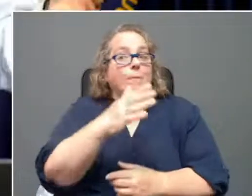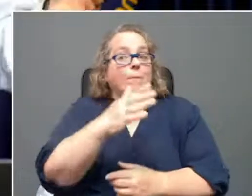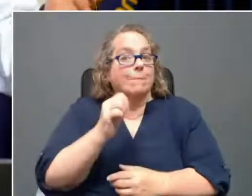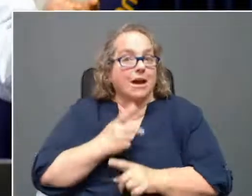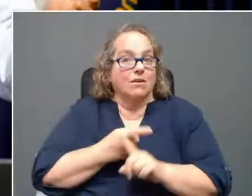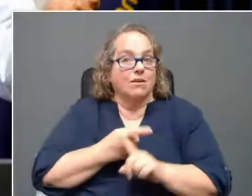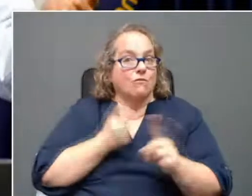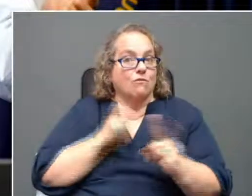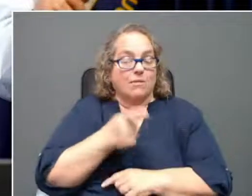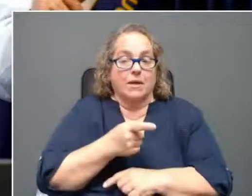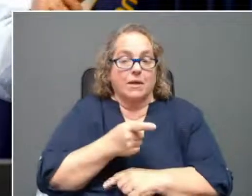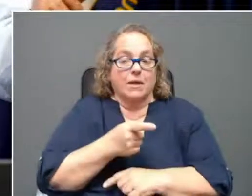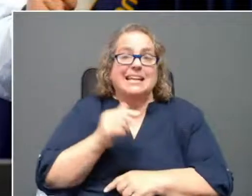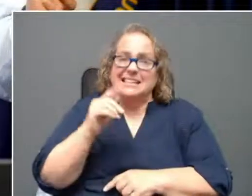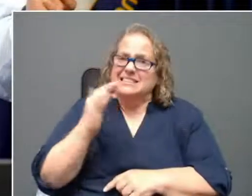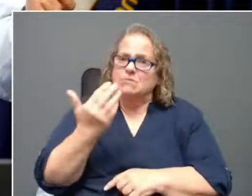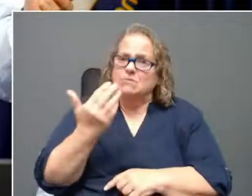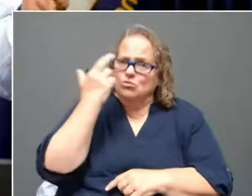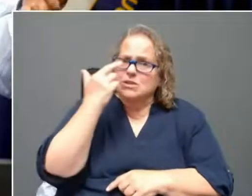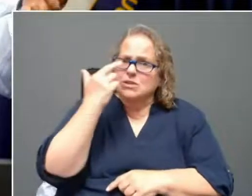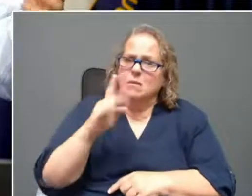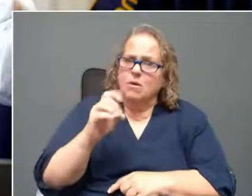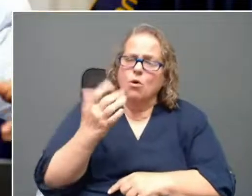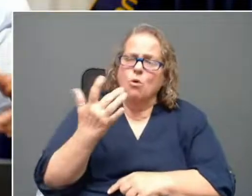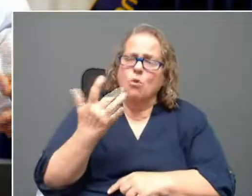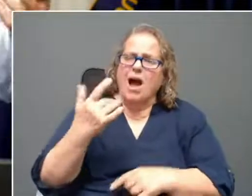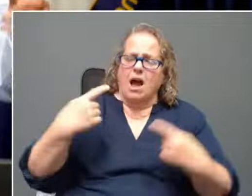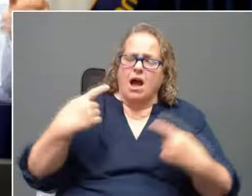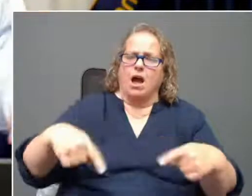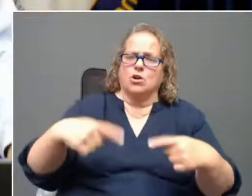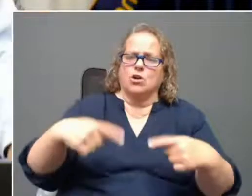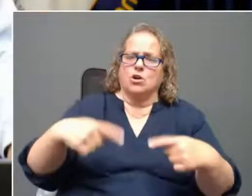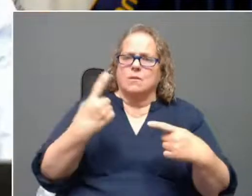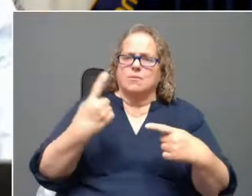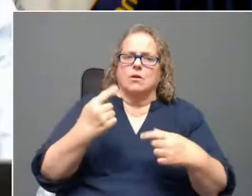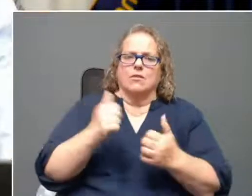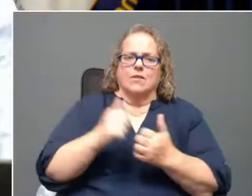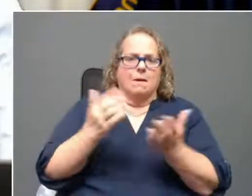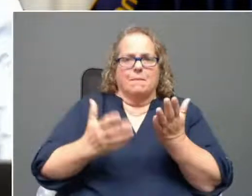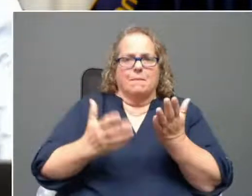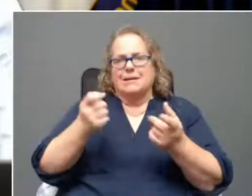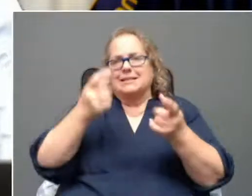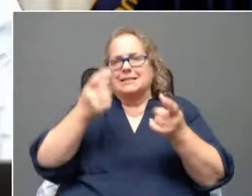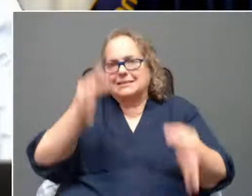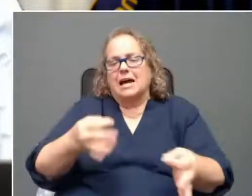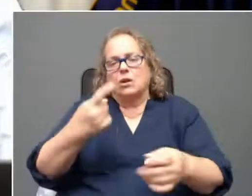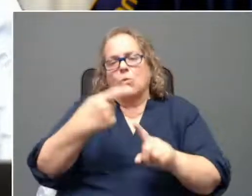me. Why fight over something that may be decided, a month and a half from now?